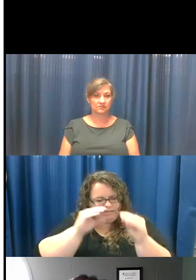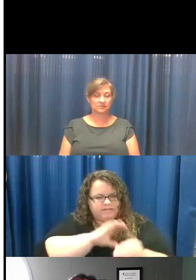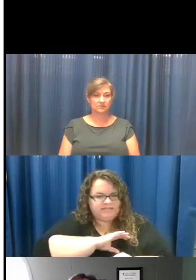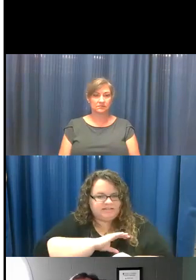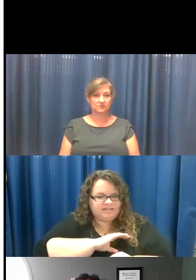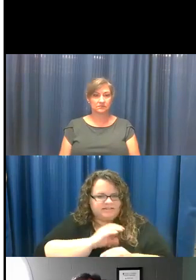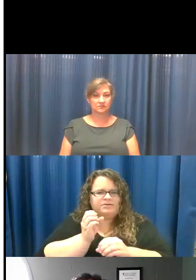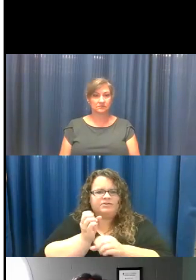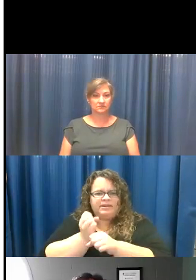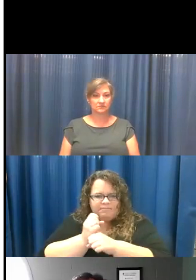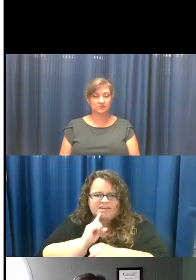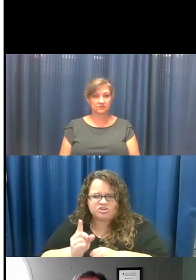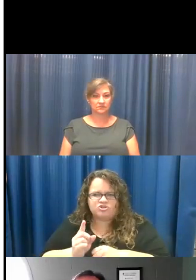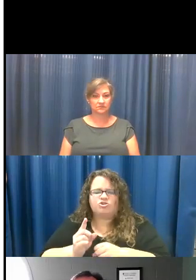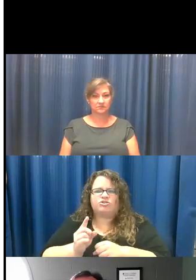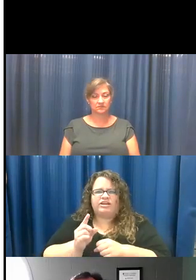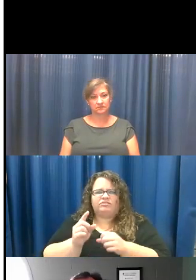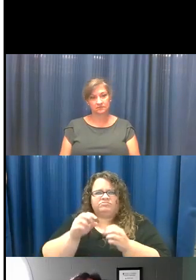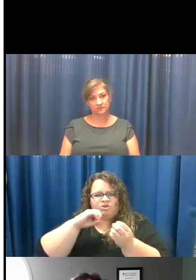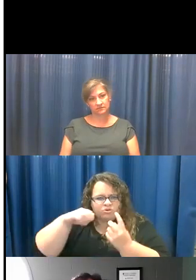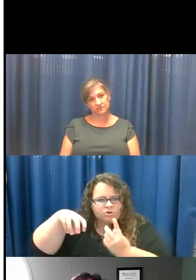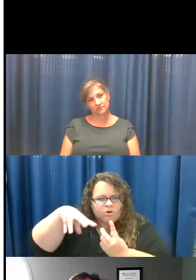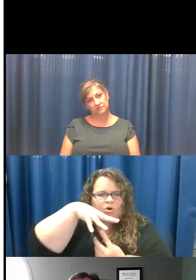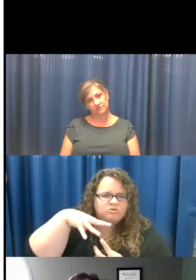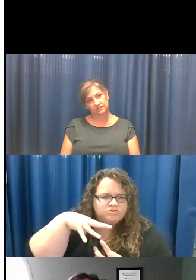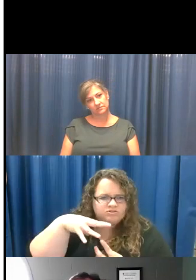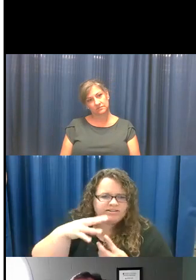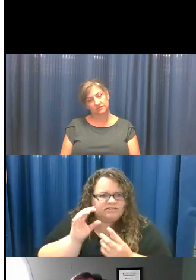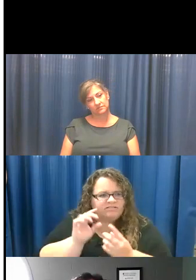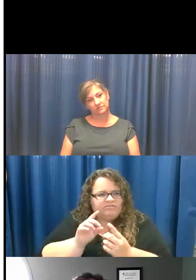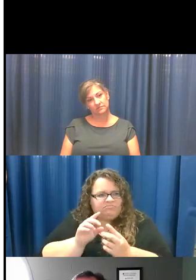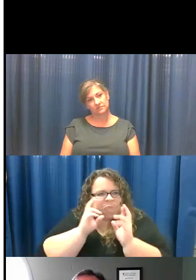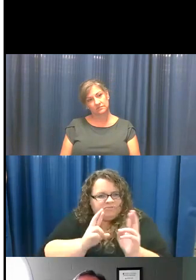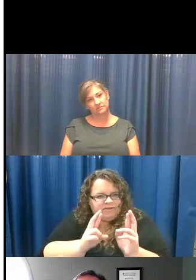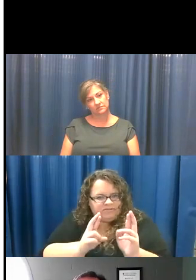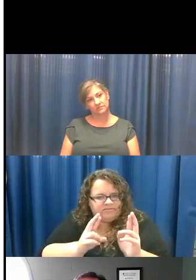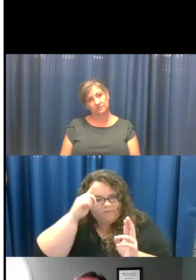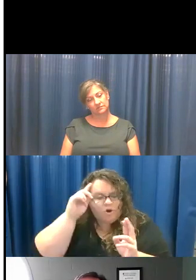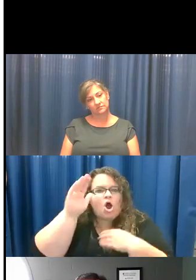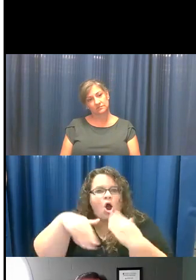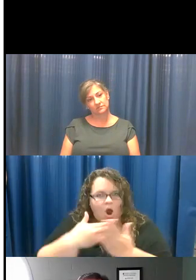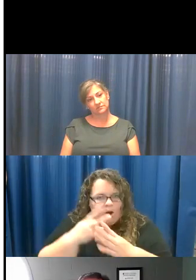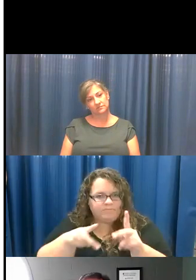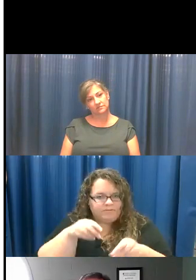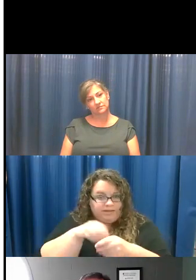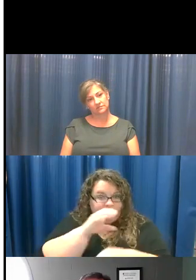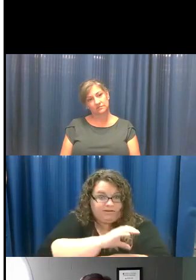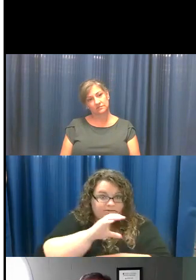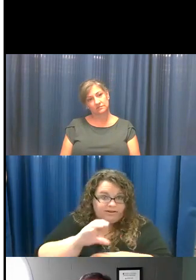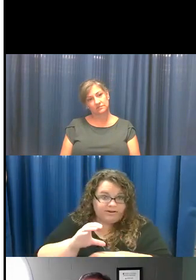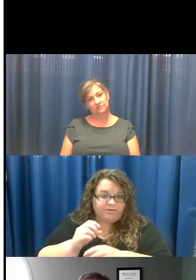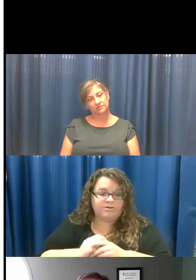responsive to all people in Colorado, and really focusing a lot more attention and effort, I think,